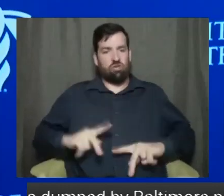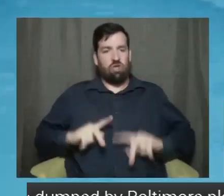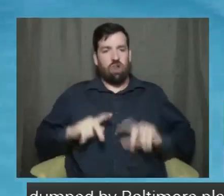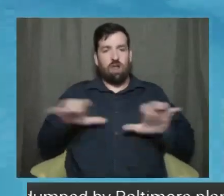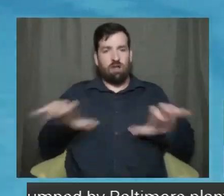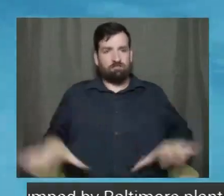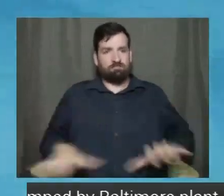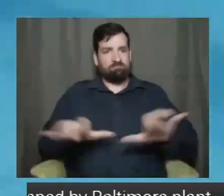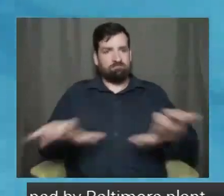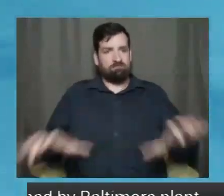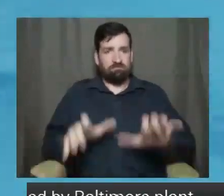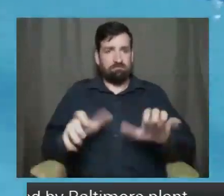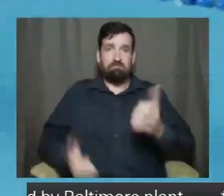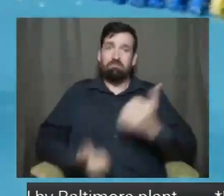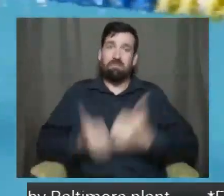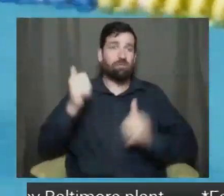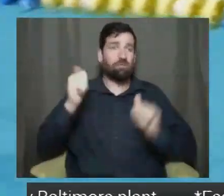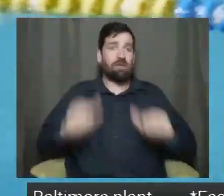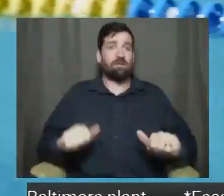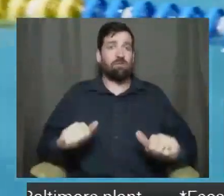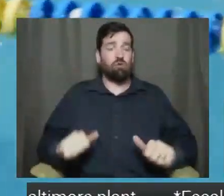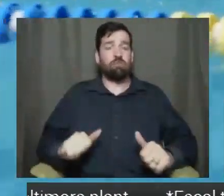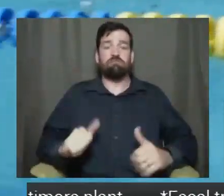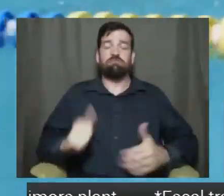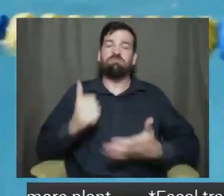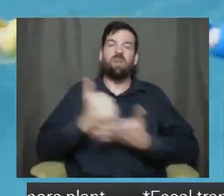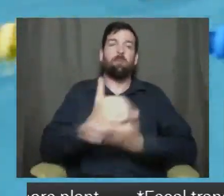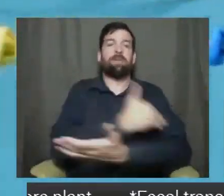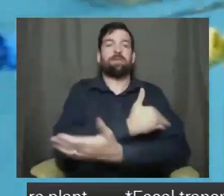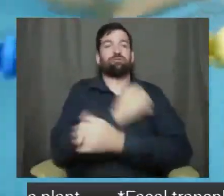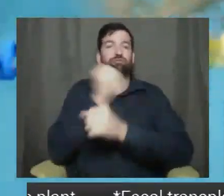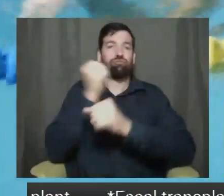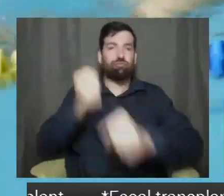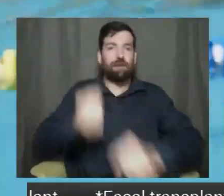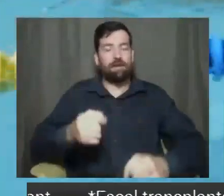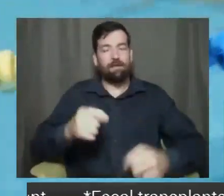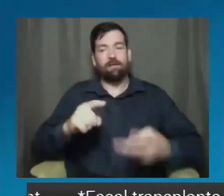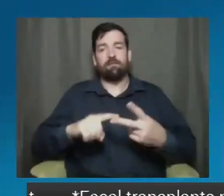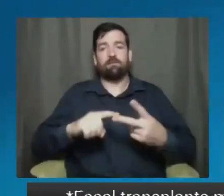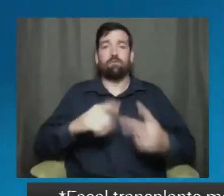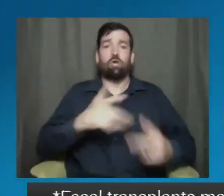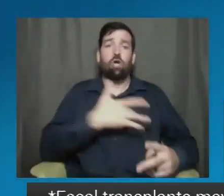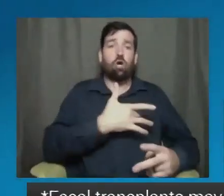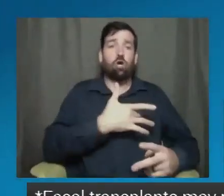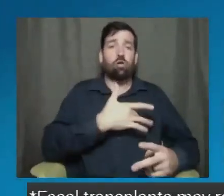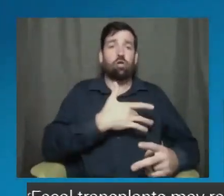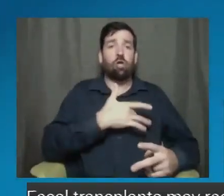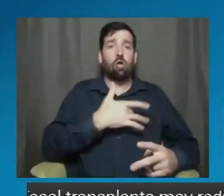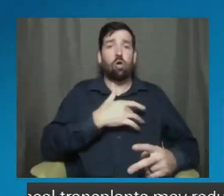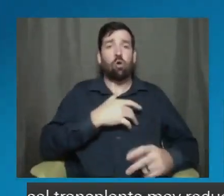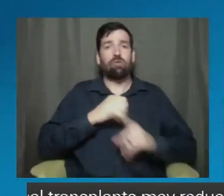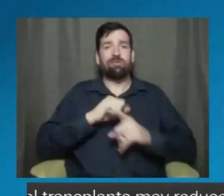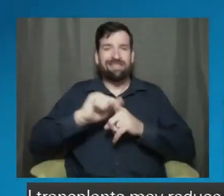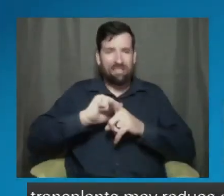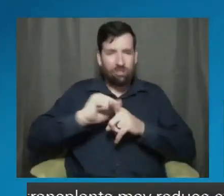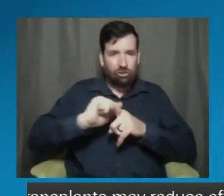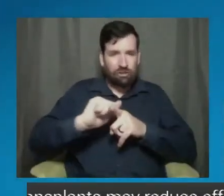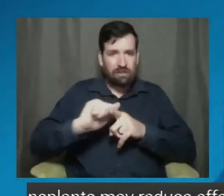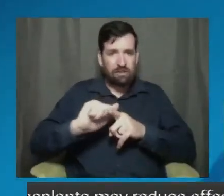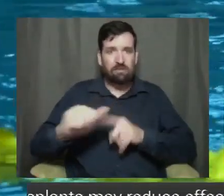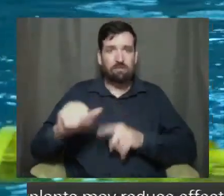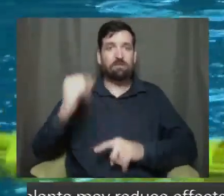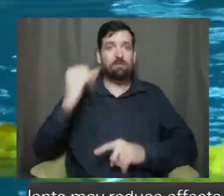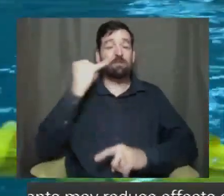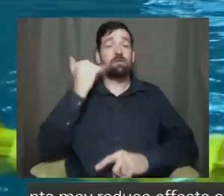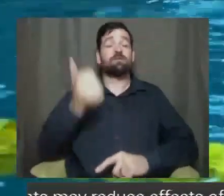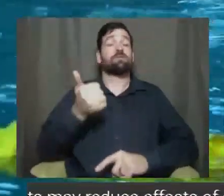possible. It helps with muscle strengthening, it helps with cardiovascular conditioning, and so if your